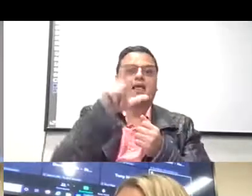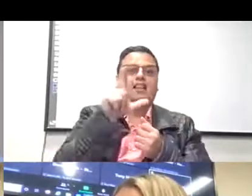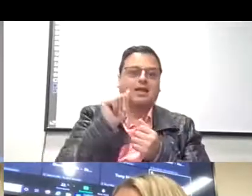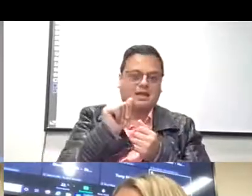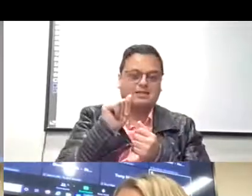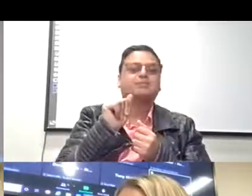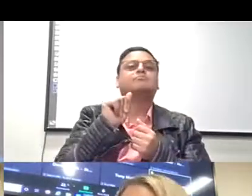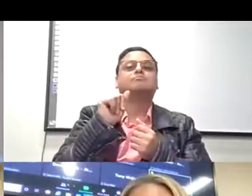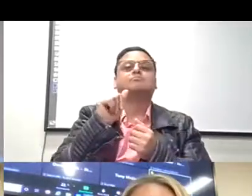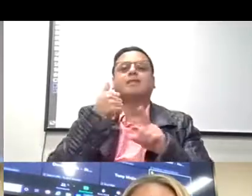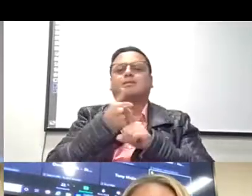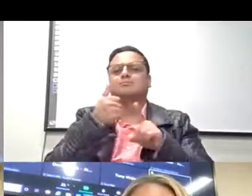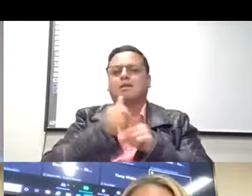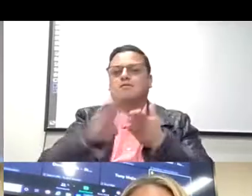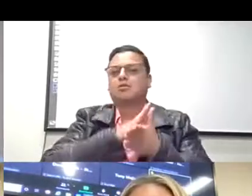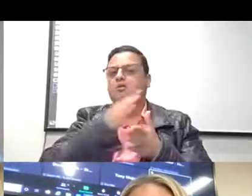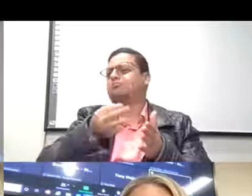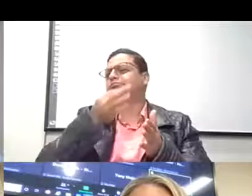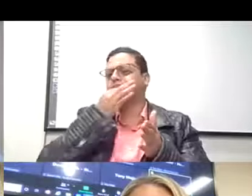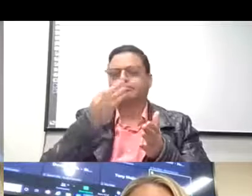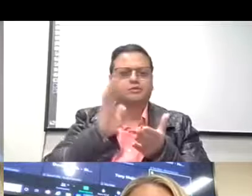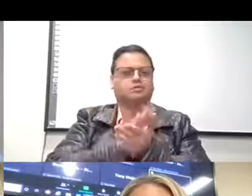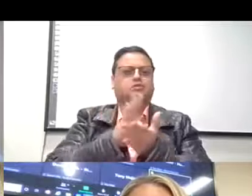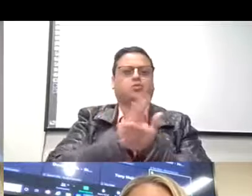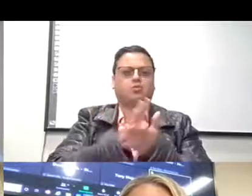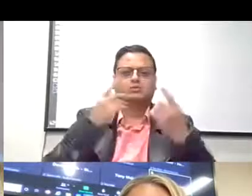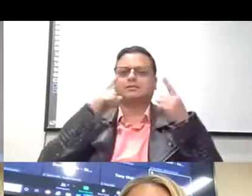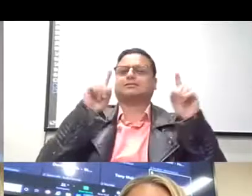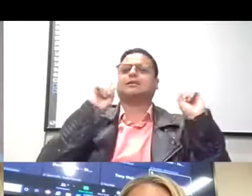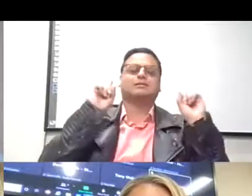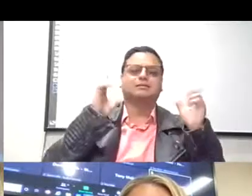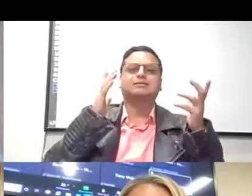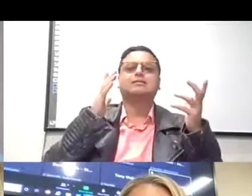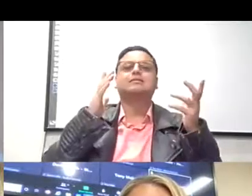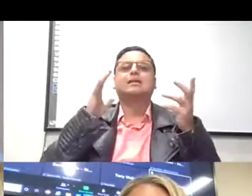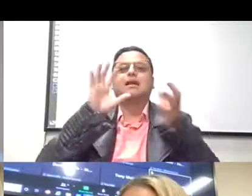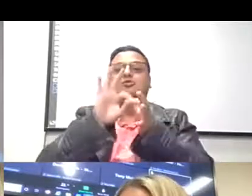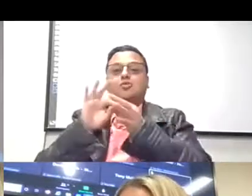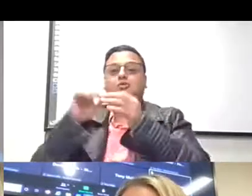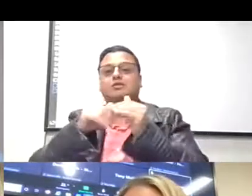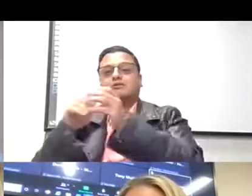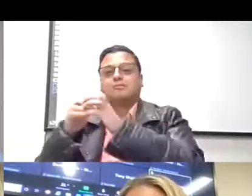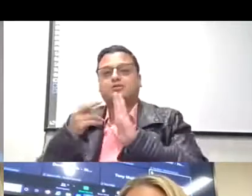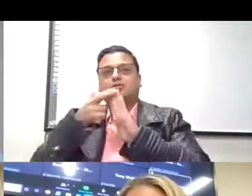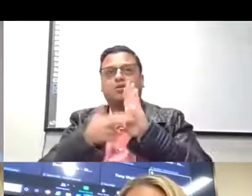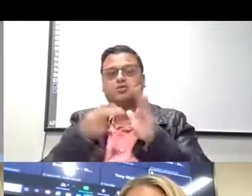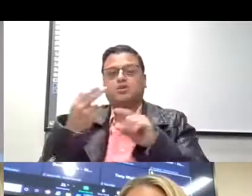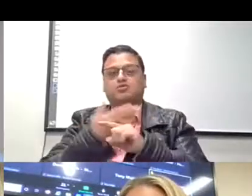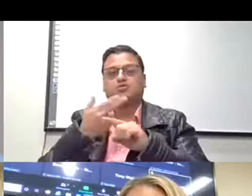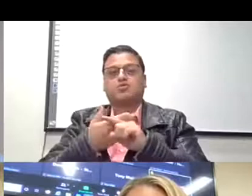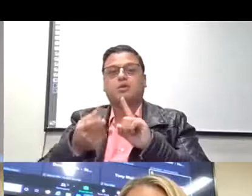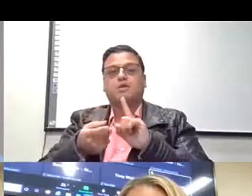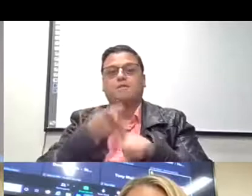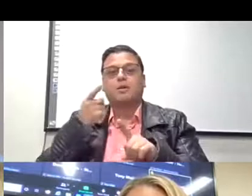from highly accredited colleges and schools. And the ones that the associated builders and contractors put out are from